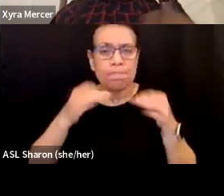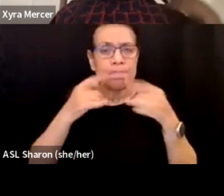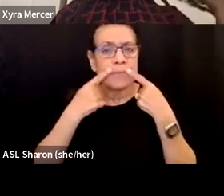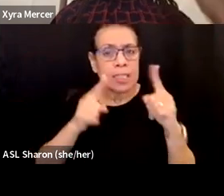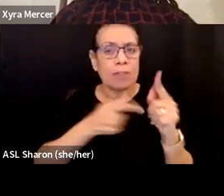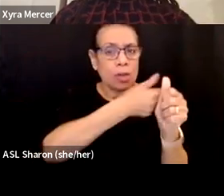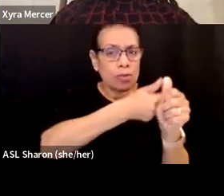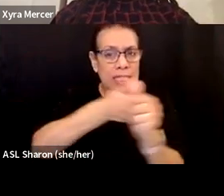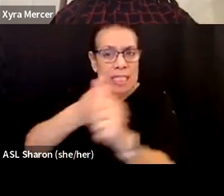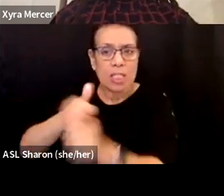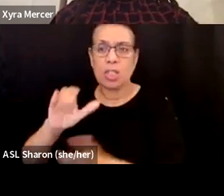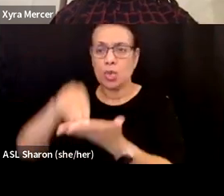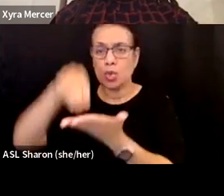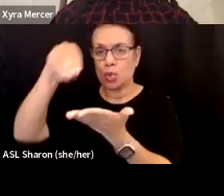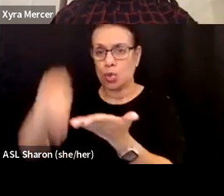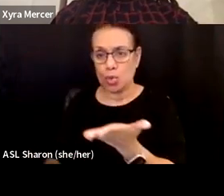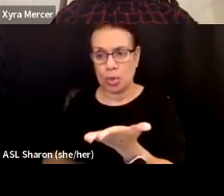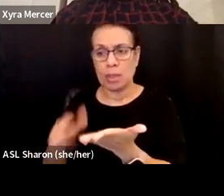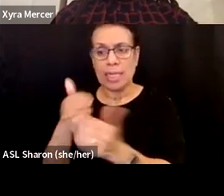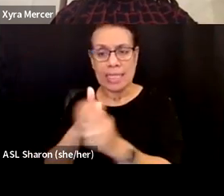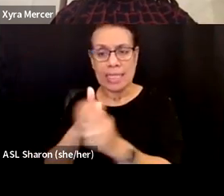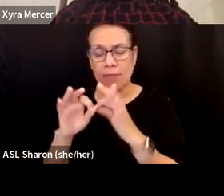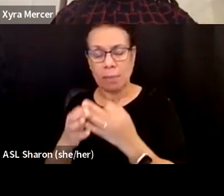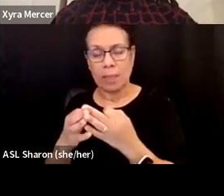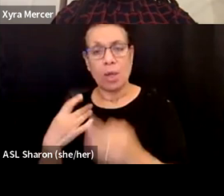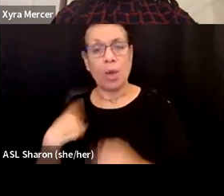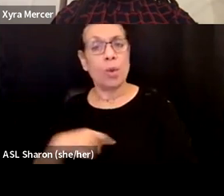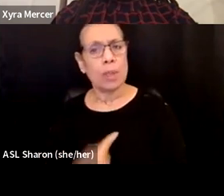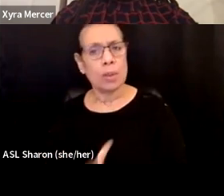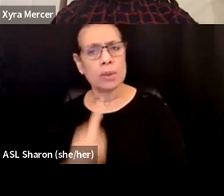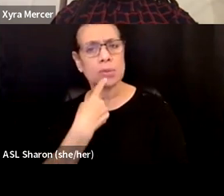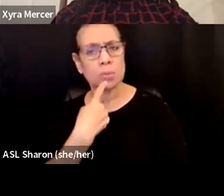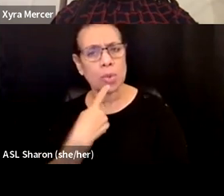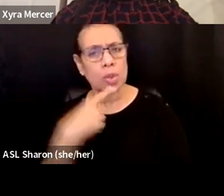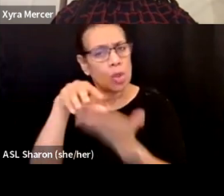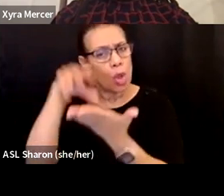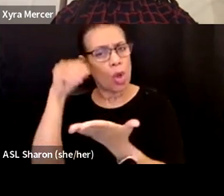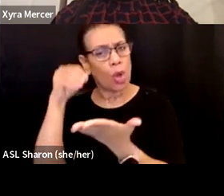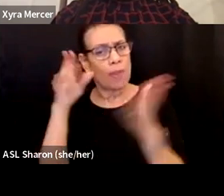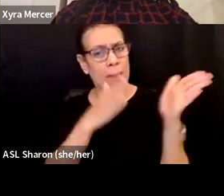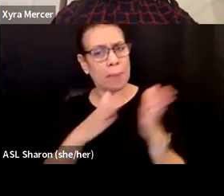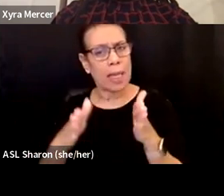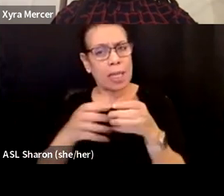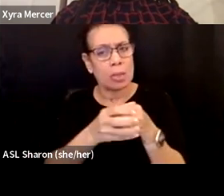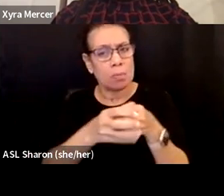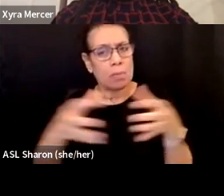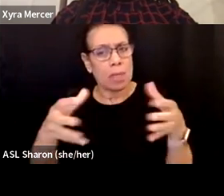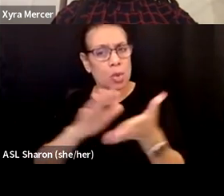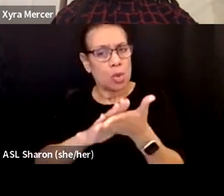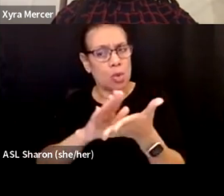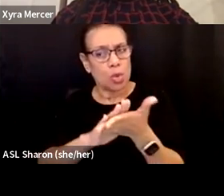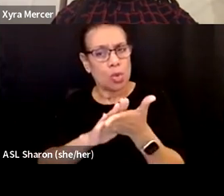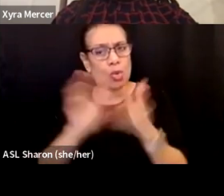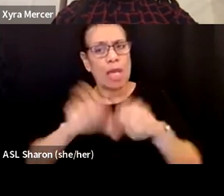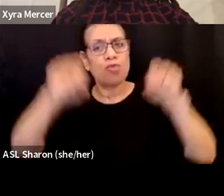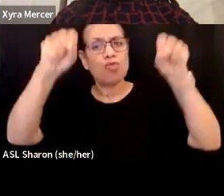well-being of every student and family we were disappointed to learn that a plan to expand the school up to fifth grade had been abandoned